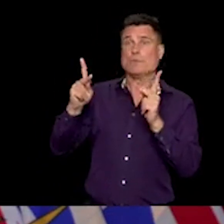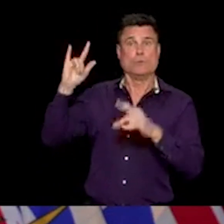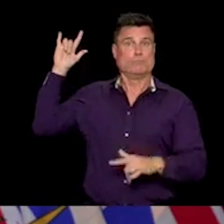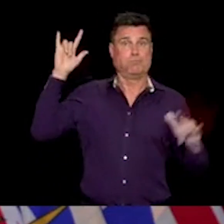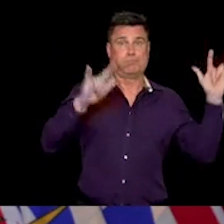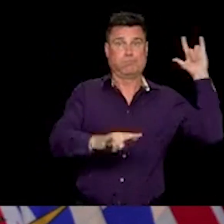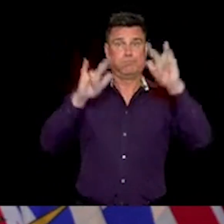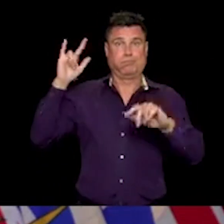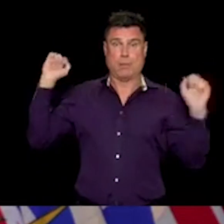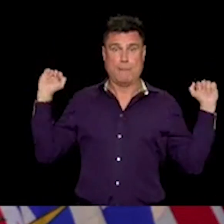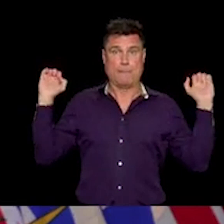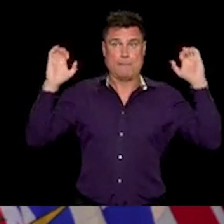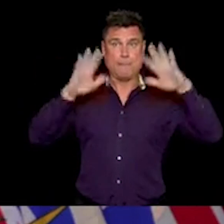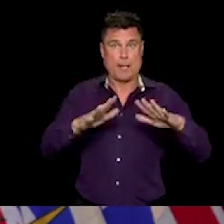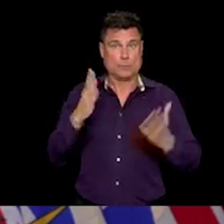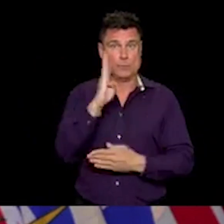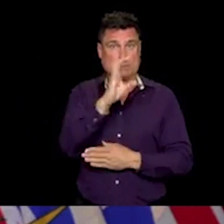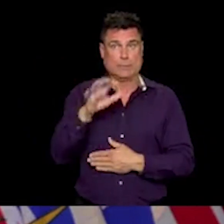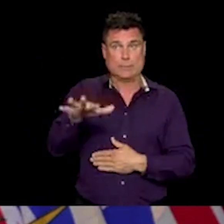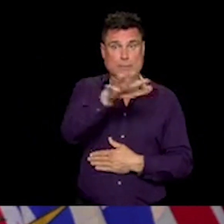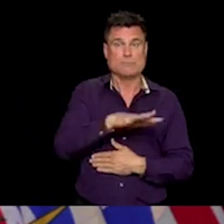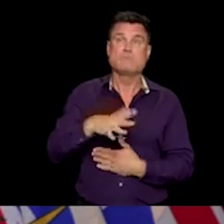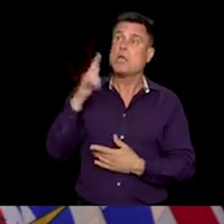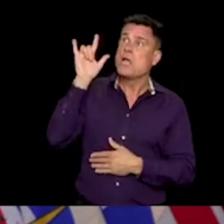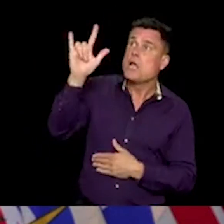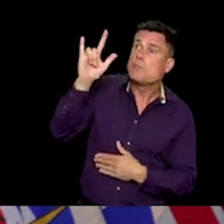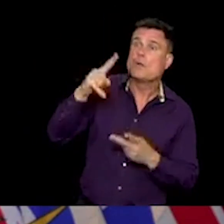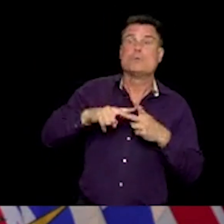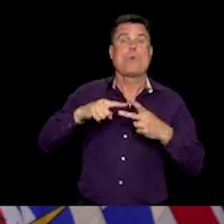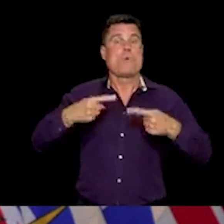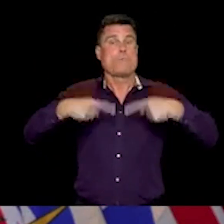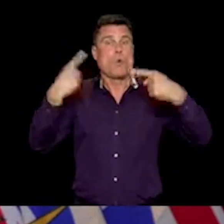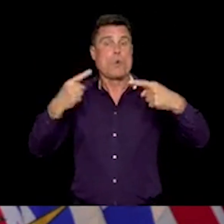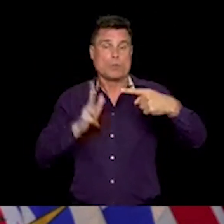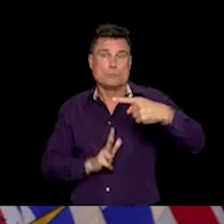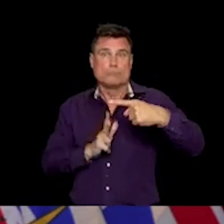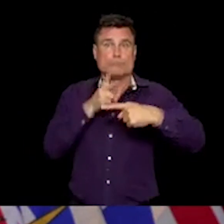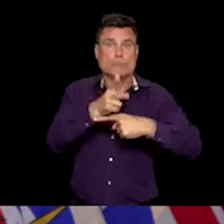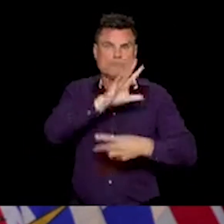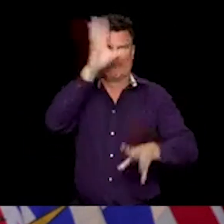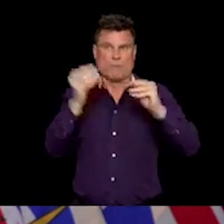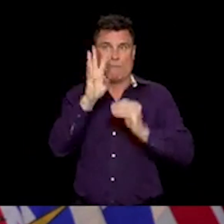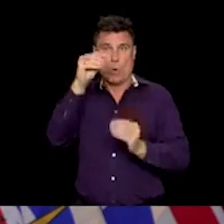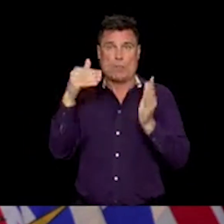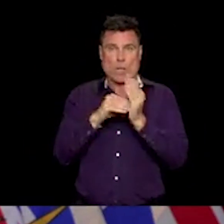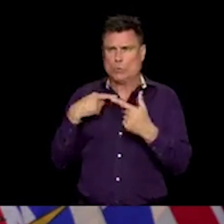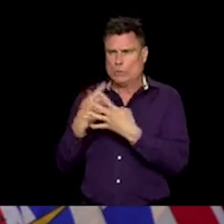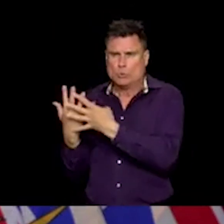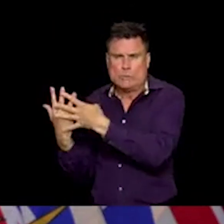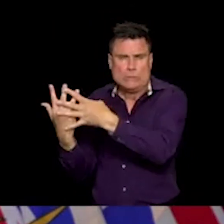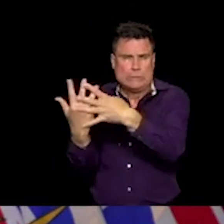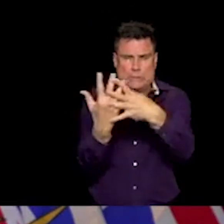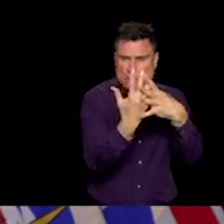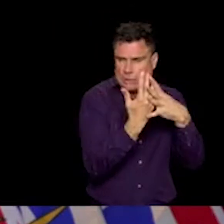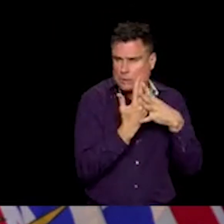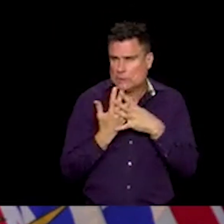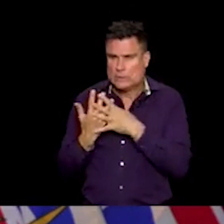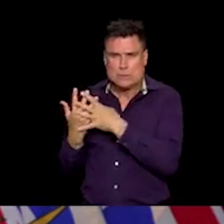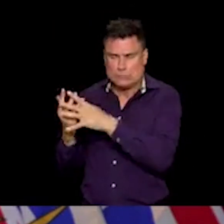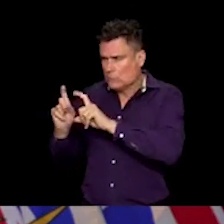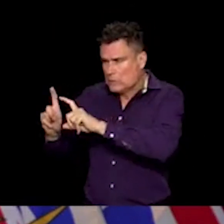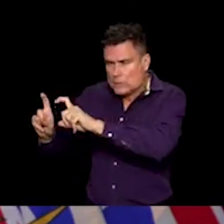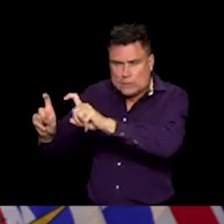communities that love these people. We now have 2,020 people who have fully recovered